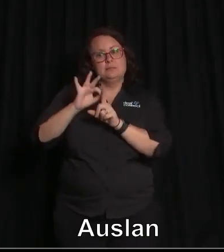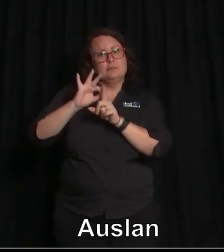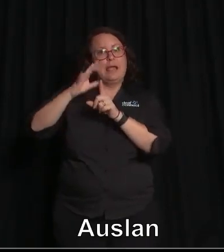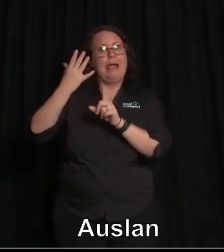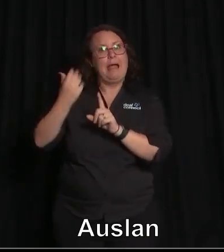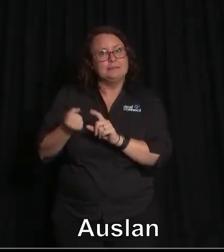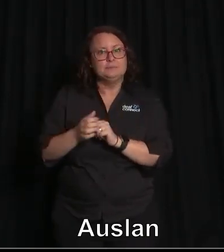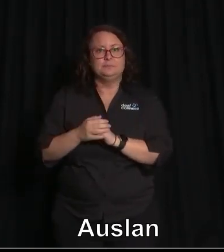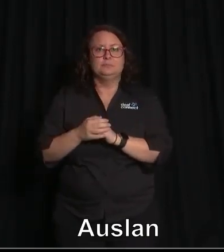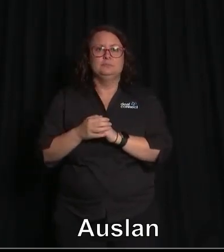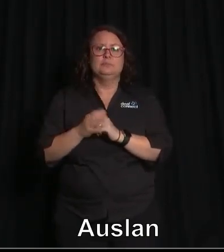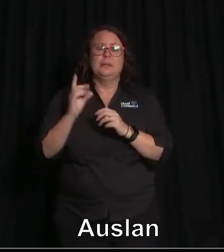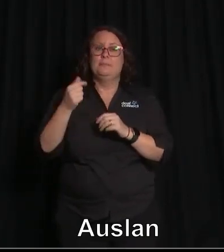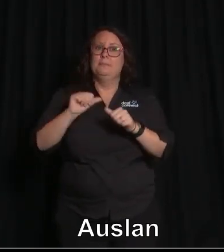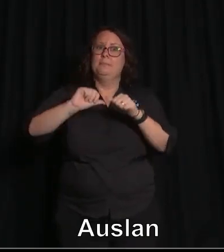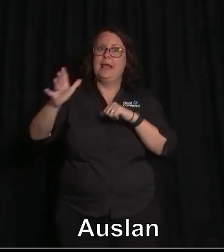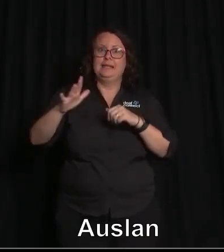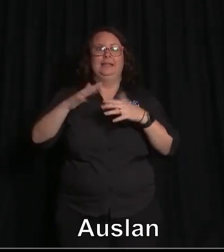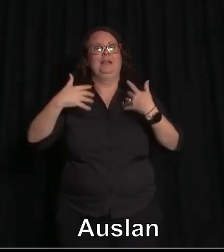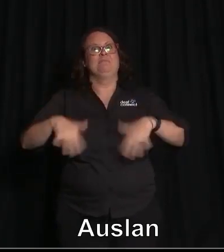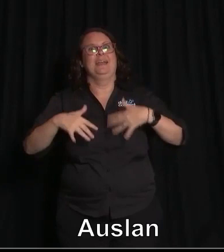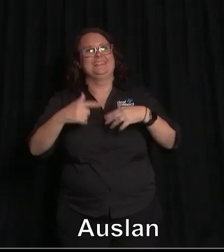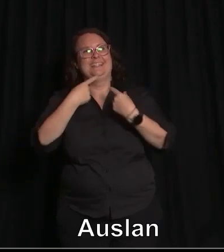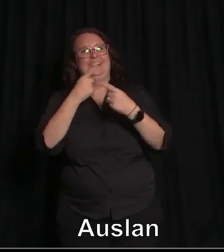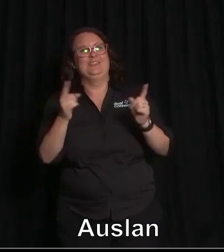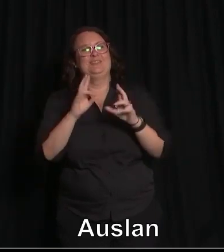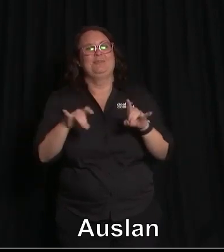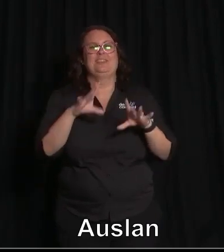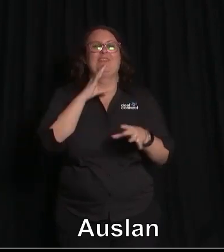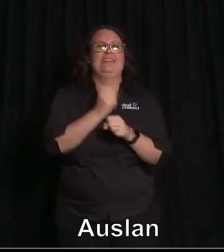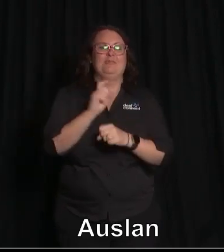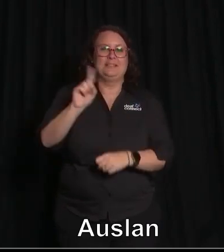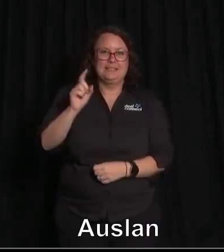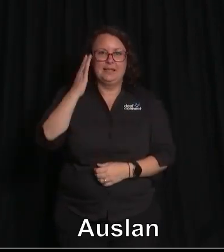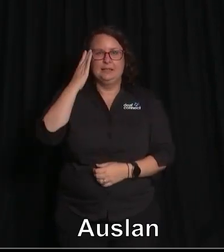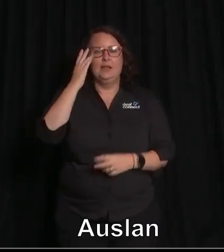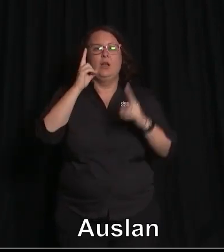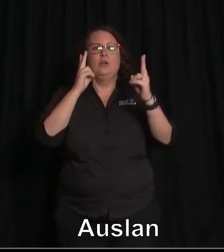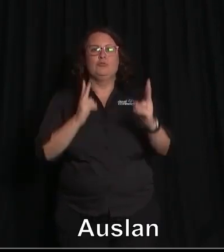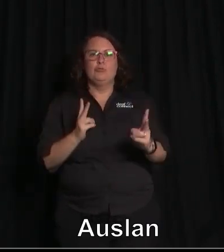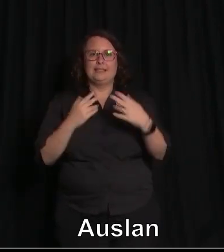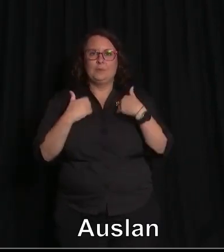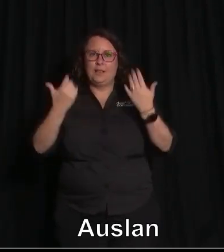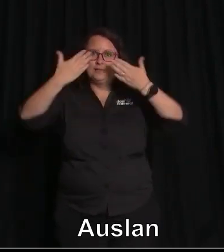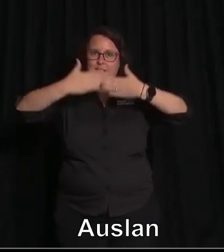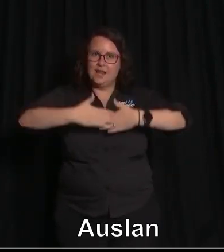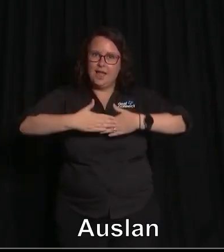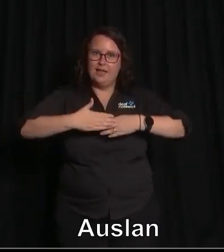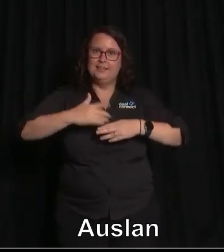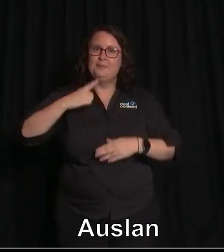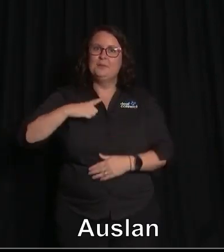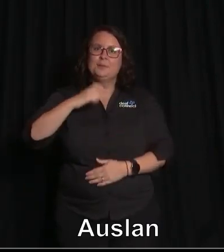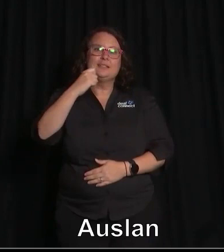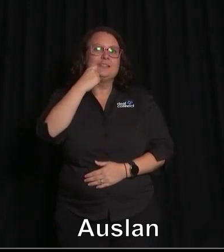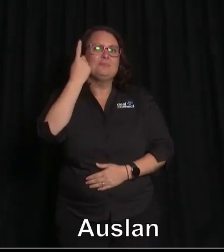years, including some bloody amazing news from the Australian government today. Rest well tonight, my friends, for tomorrow